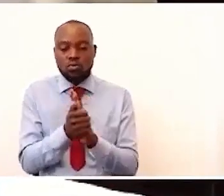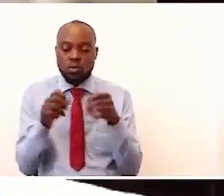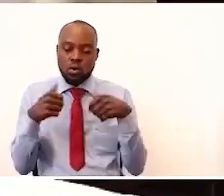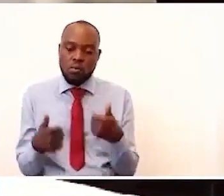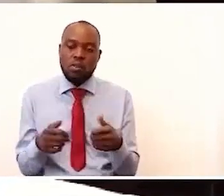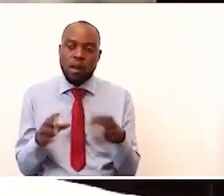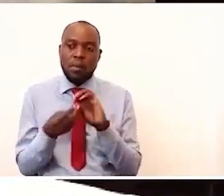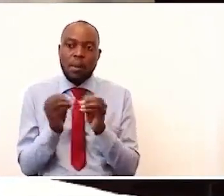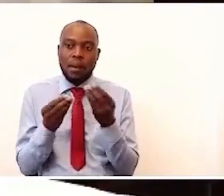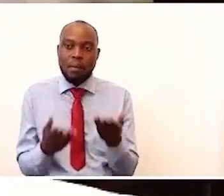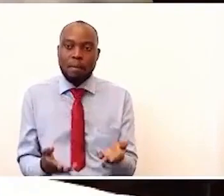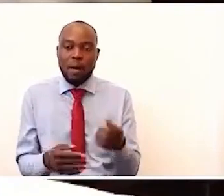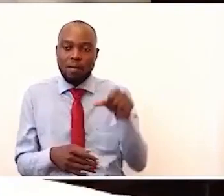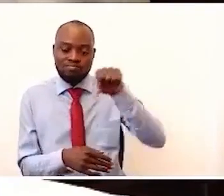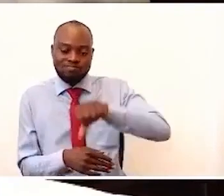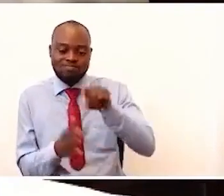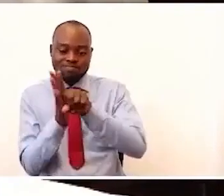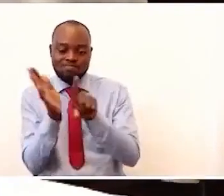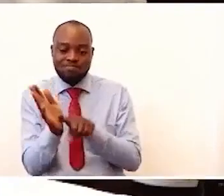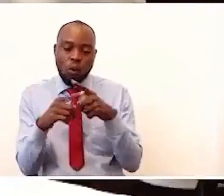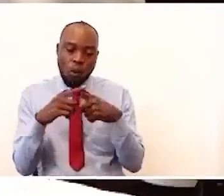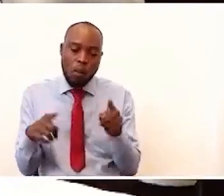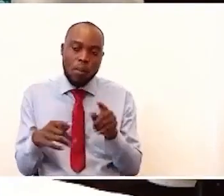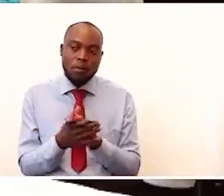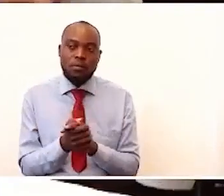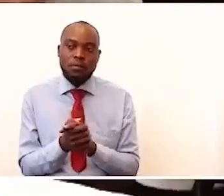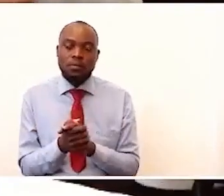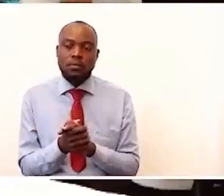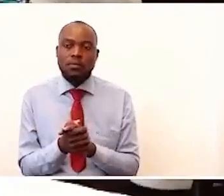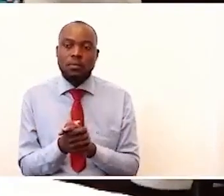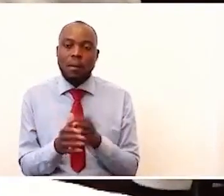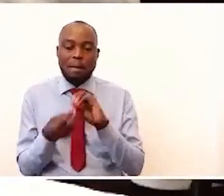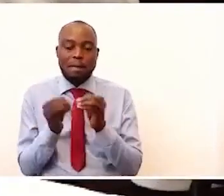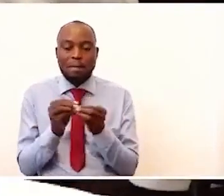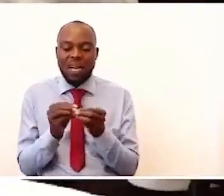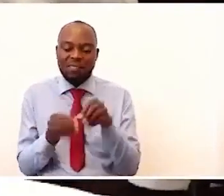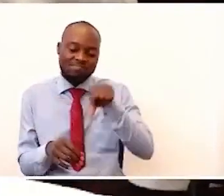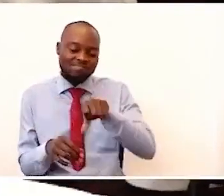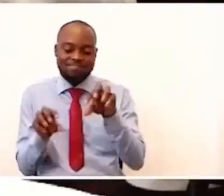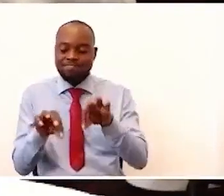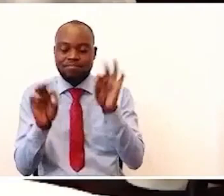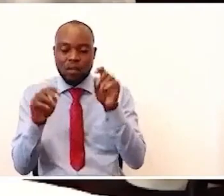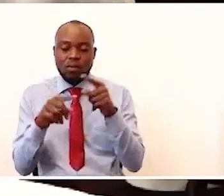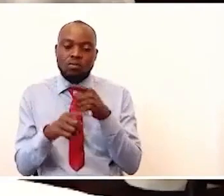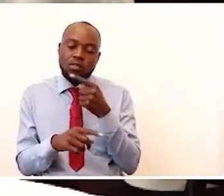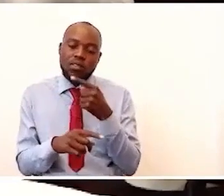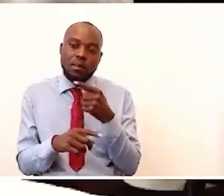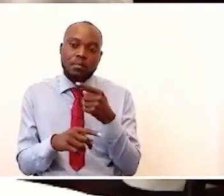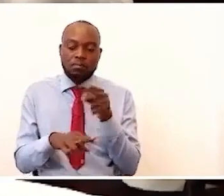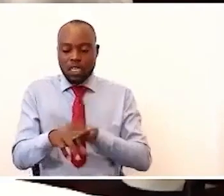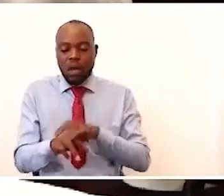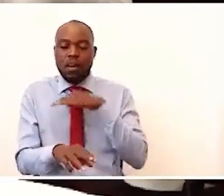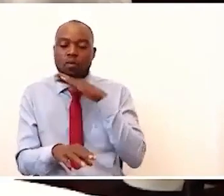make bad policies and who make bad choices in terms of investments they make with the public debt. So I